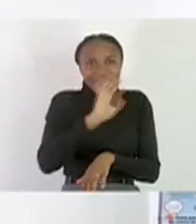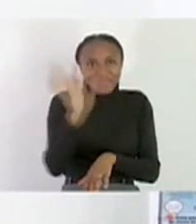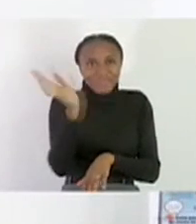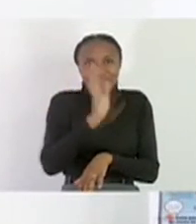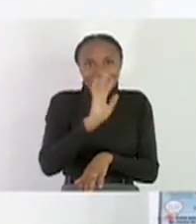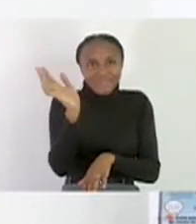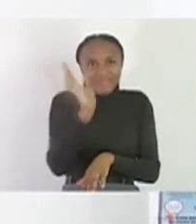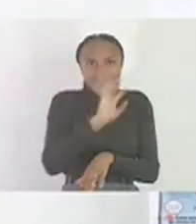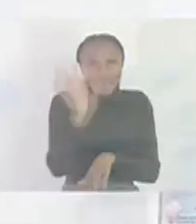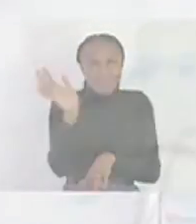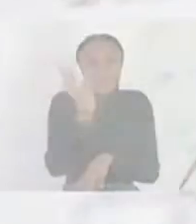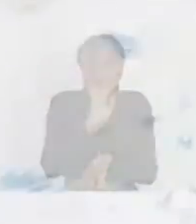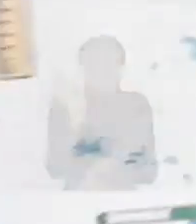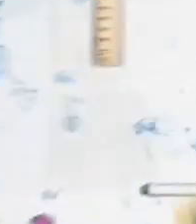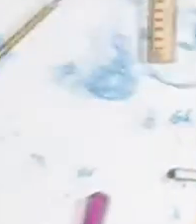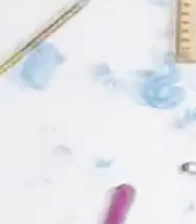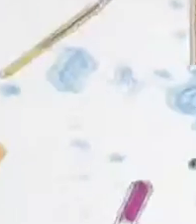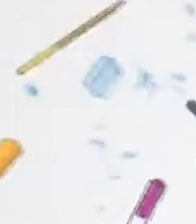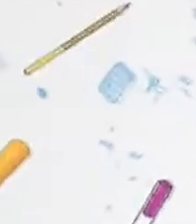Bye-bye.